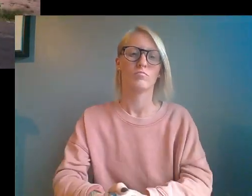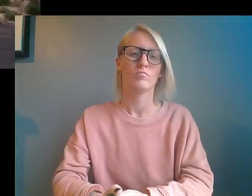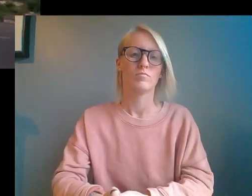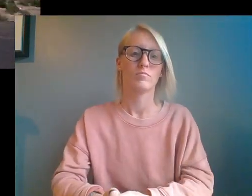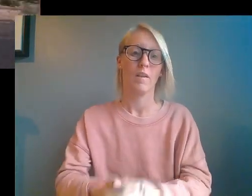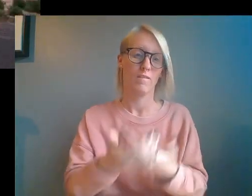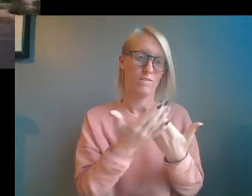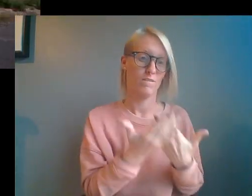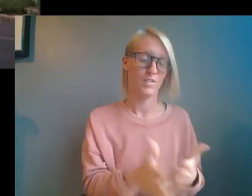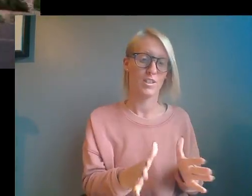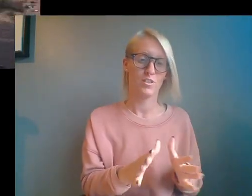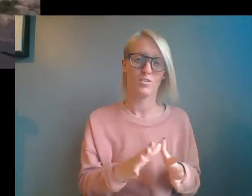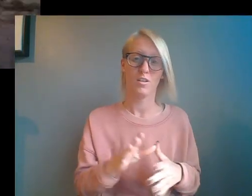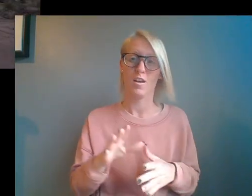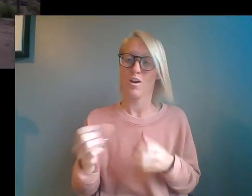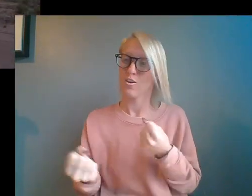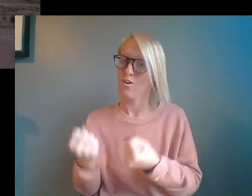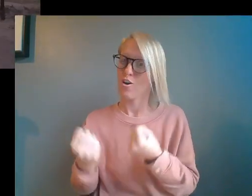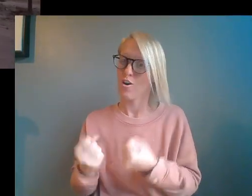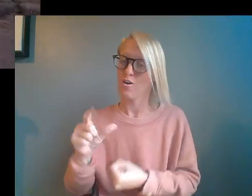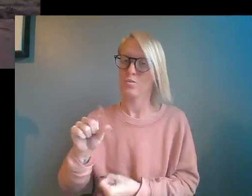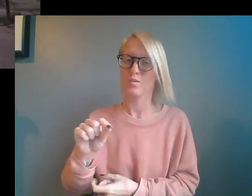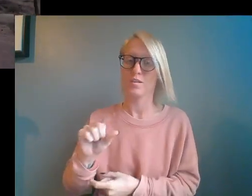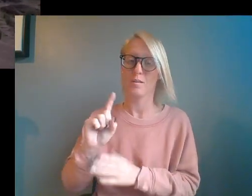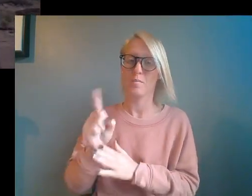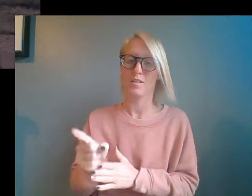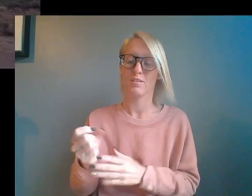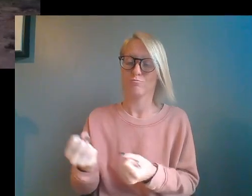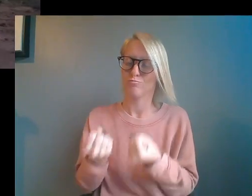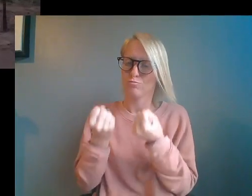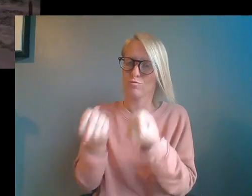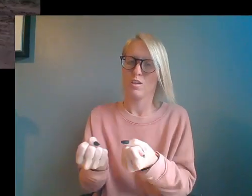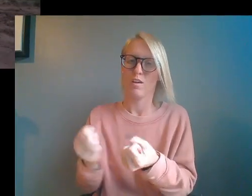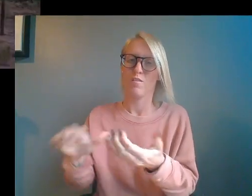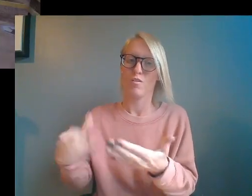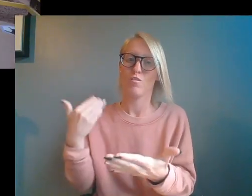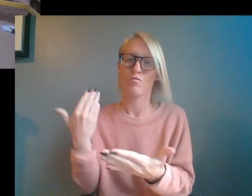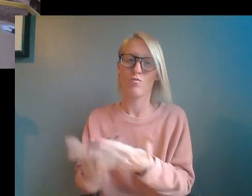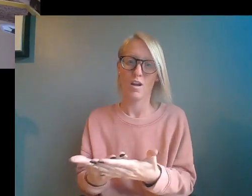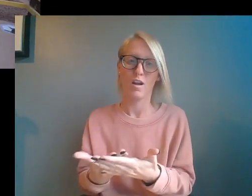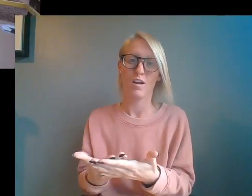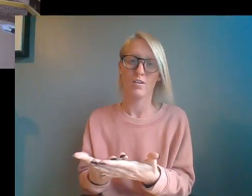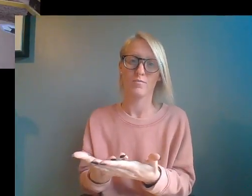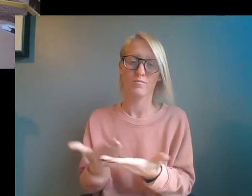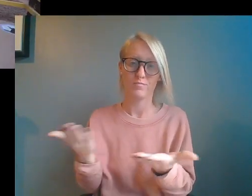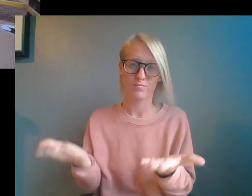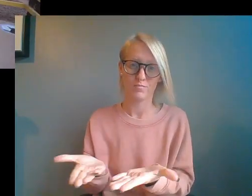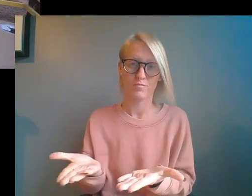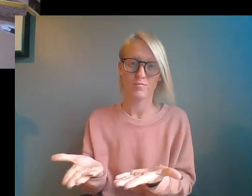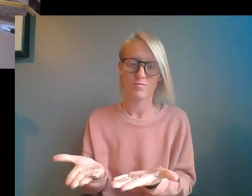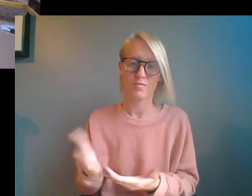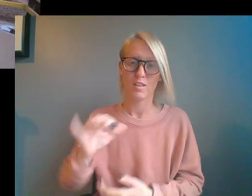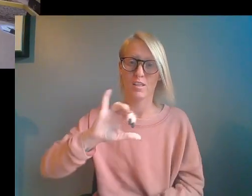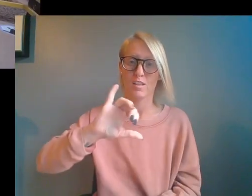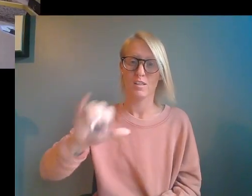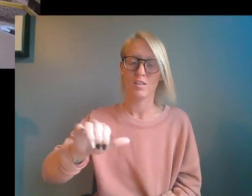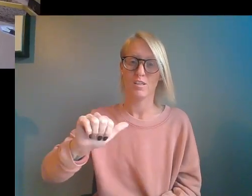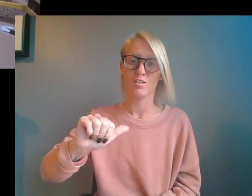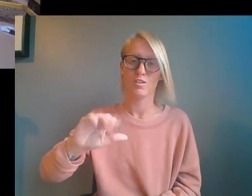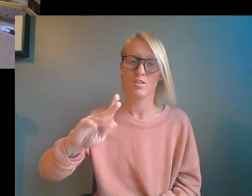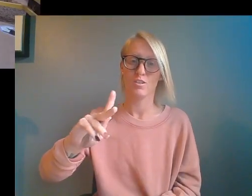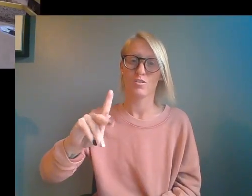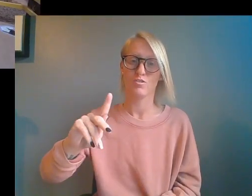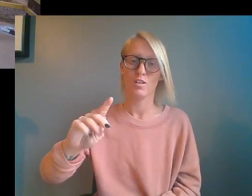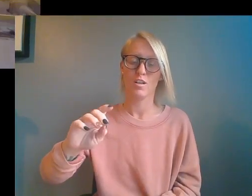From there, it was back in the car for another 20-minute drive to our next stop. This is our next stop, the Jackrabbit Trading Post